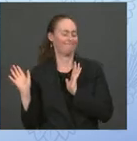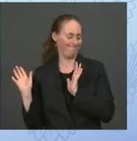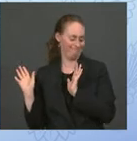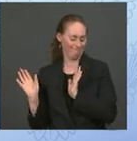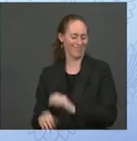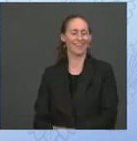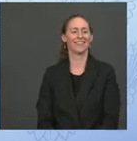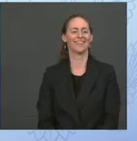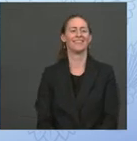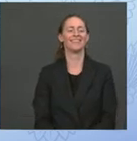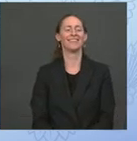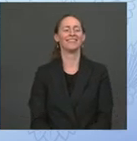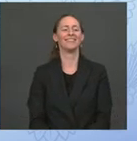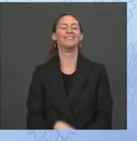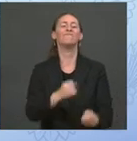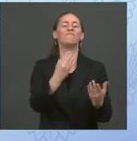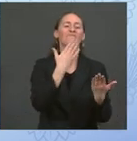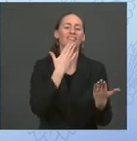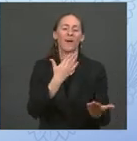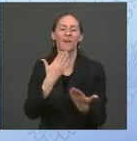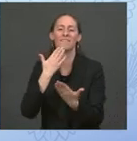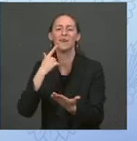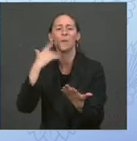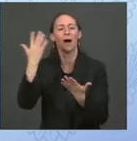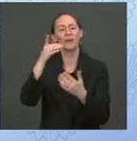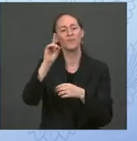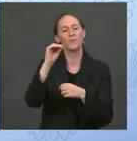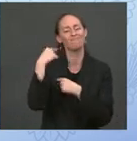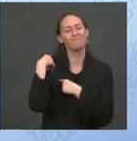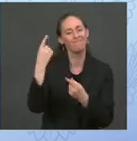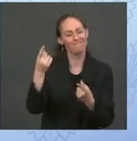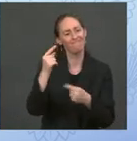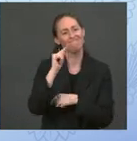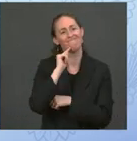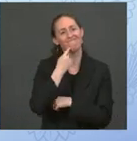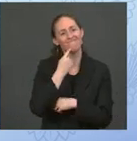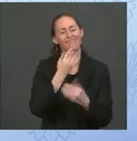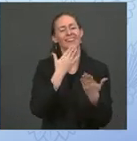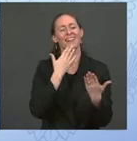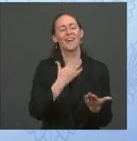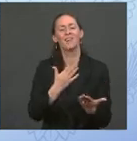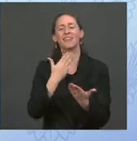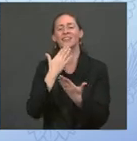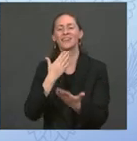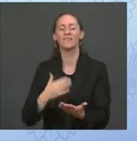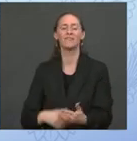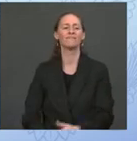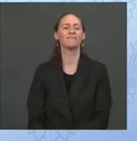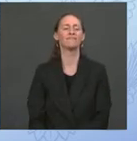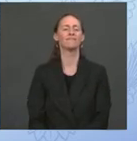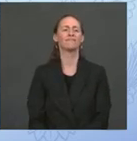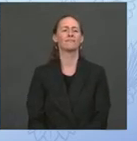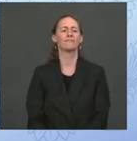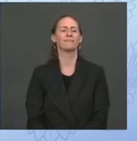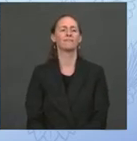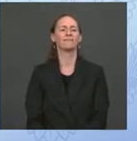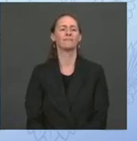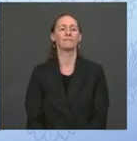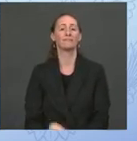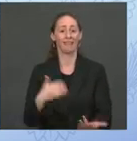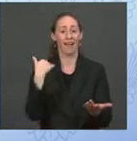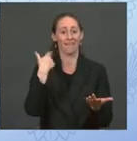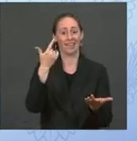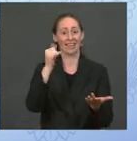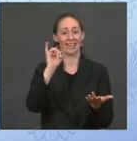thank you for what you do. I really mean it. Thank you, thank you, thank you. And now I've got a few little gifts to give